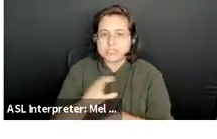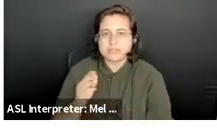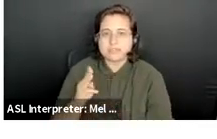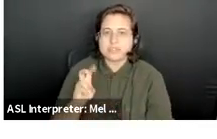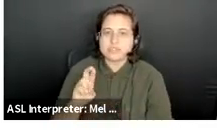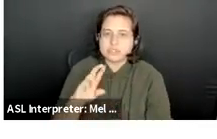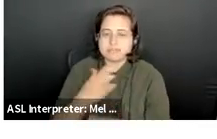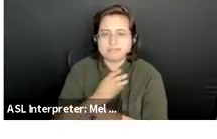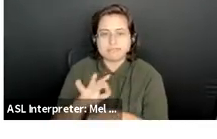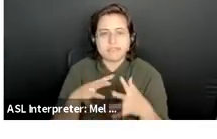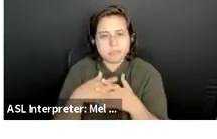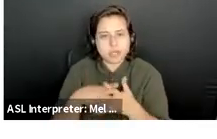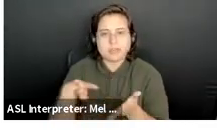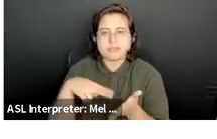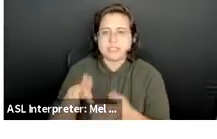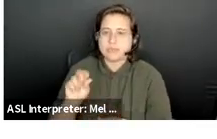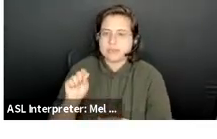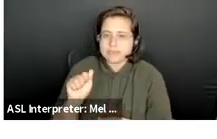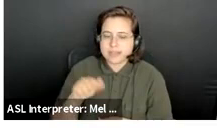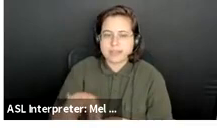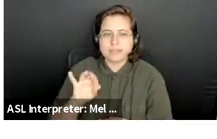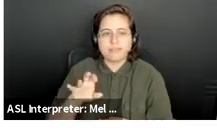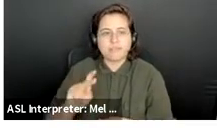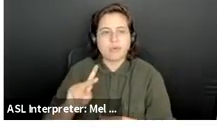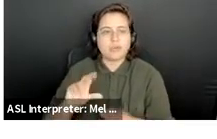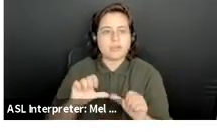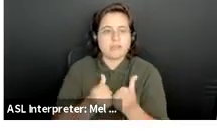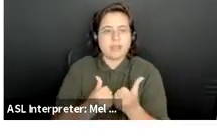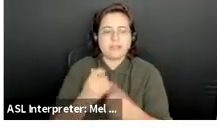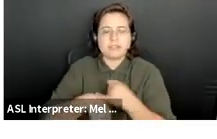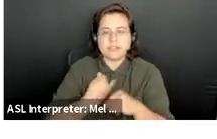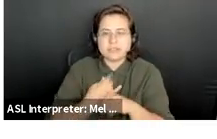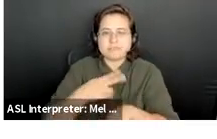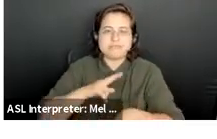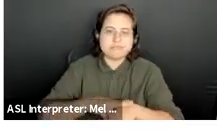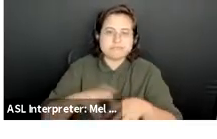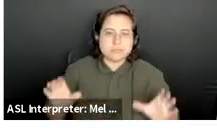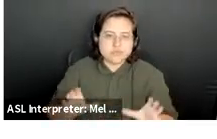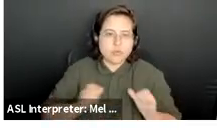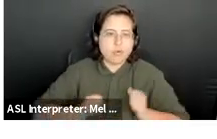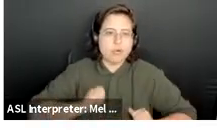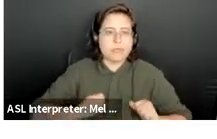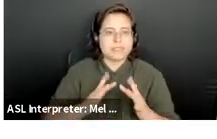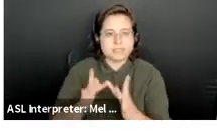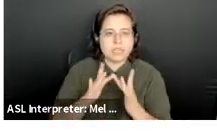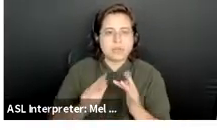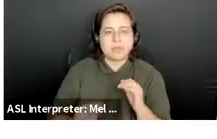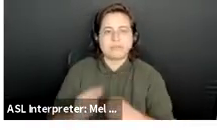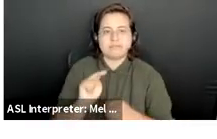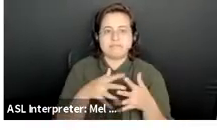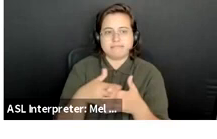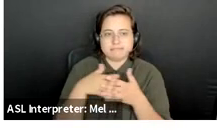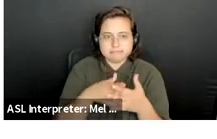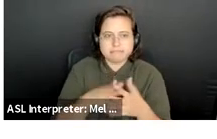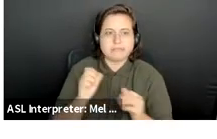America, Dance USA, Folk Alliance International, National Performance Network, North American Performing Arts Managers